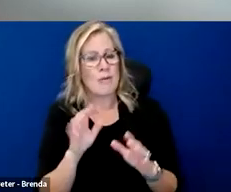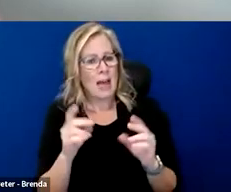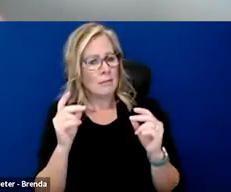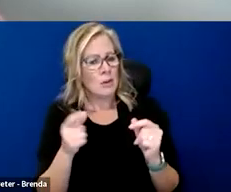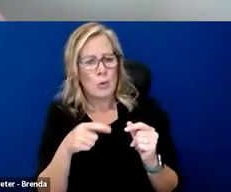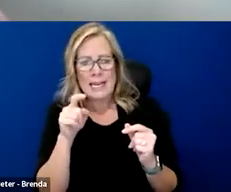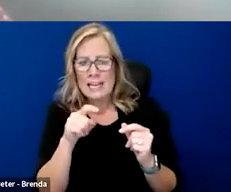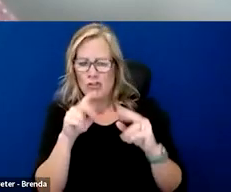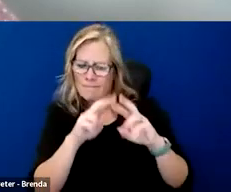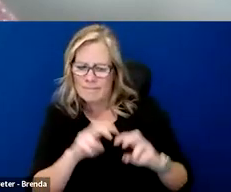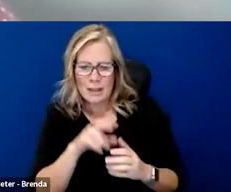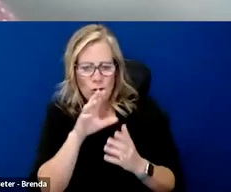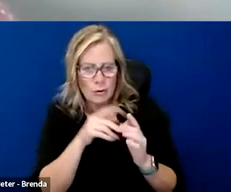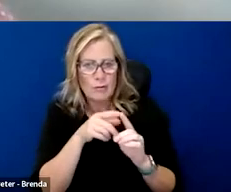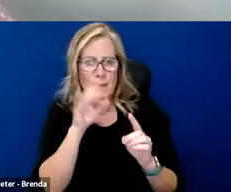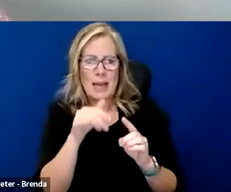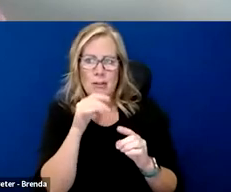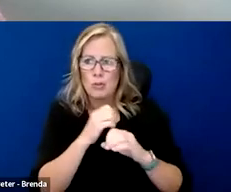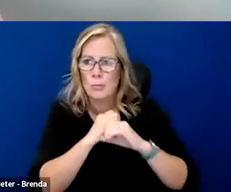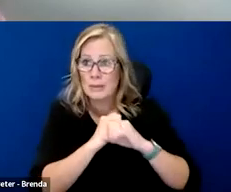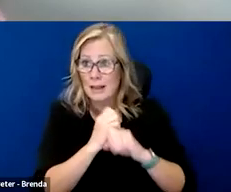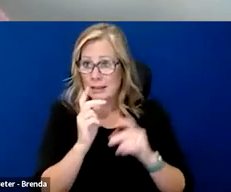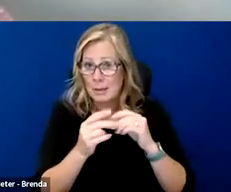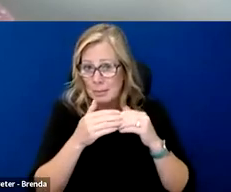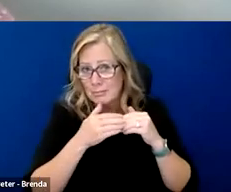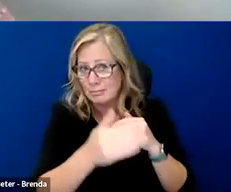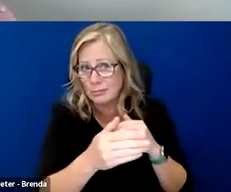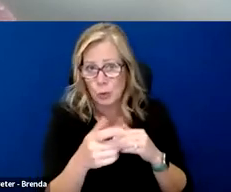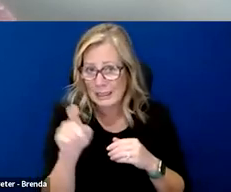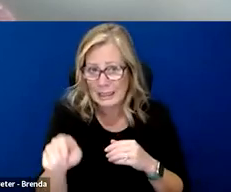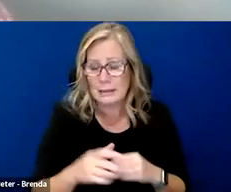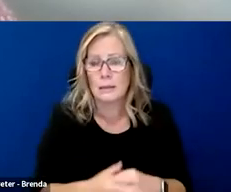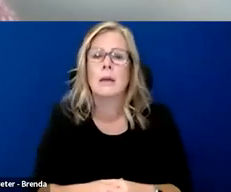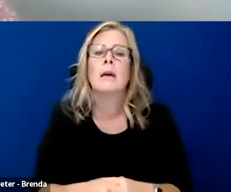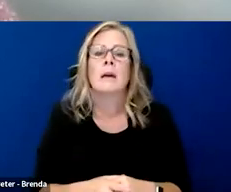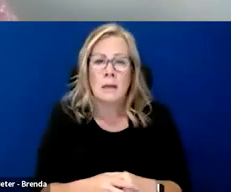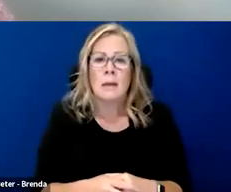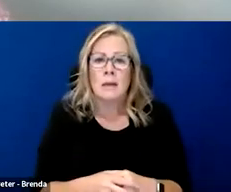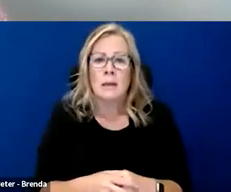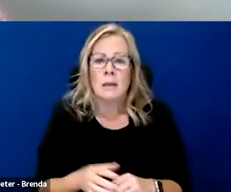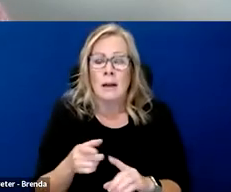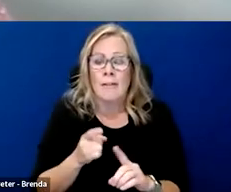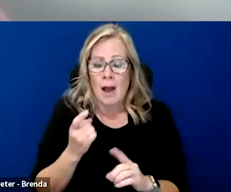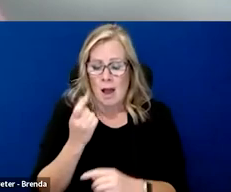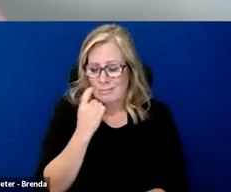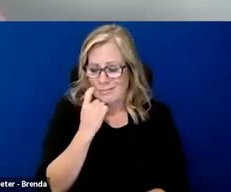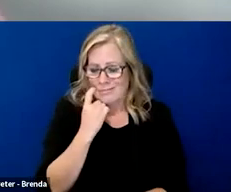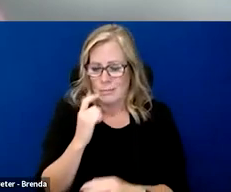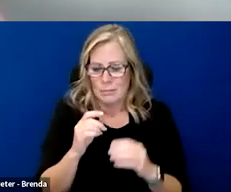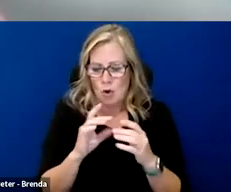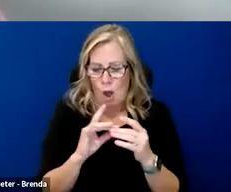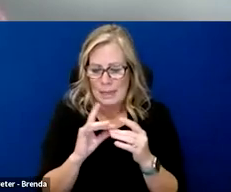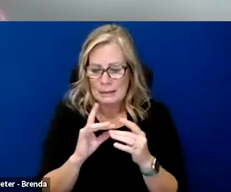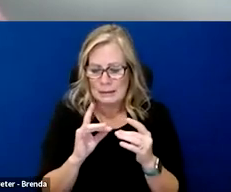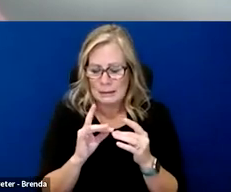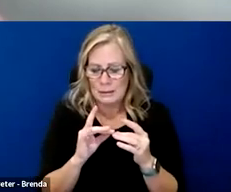communities in the future. First of all, I think flowing from the previous comments, the effects of climate change are already